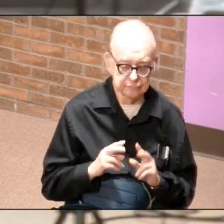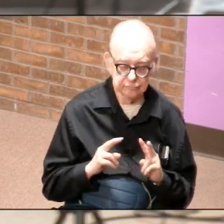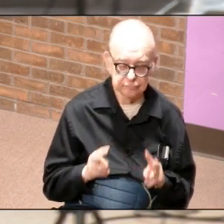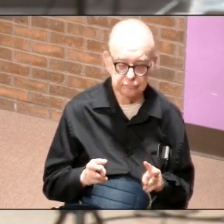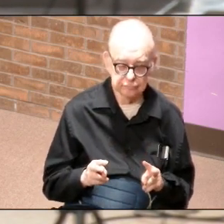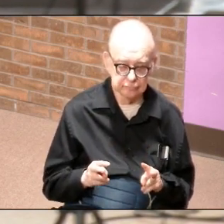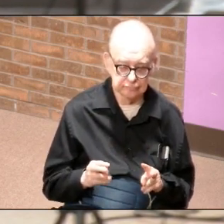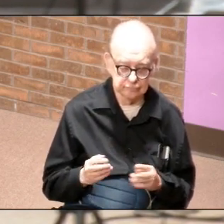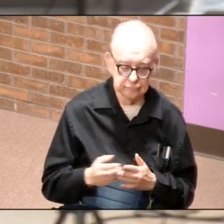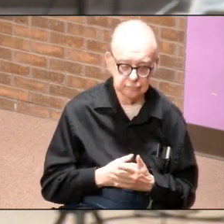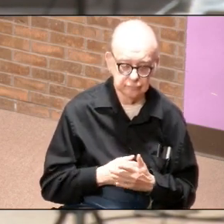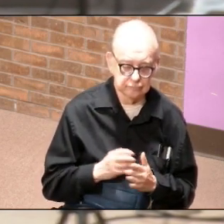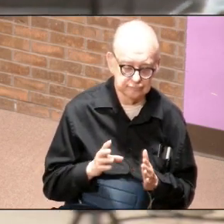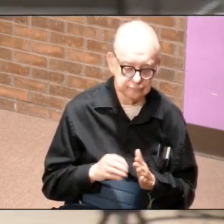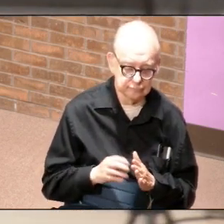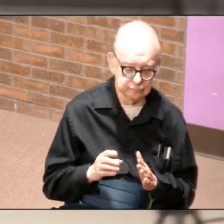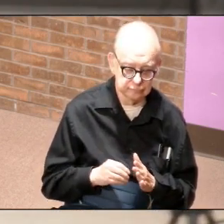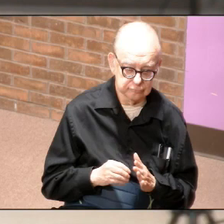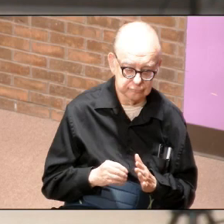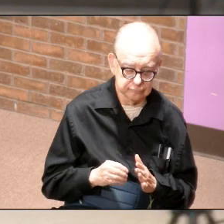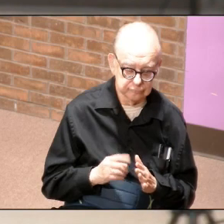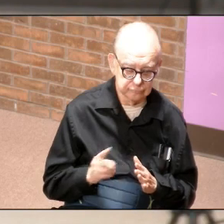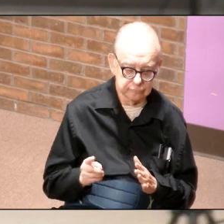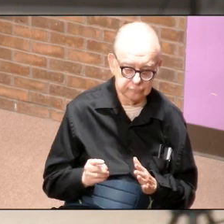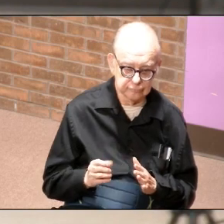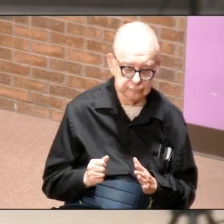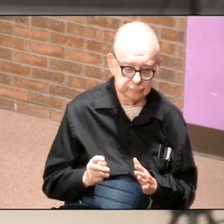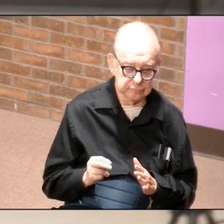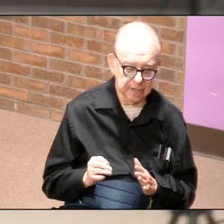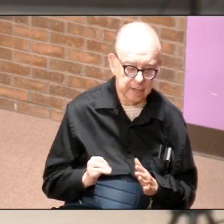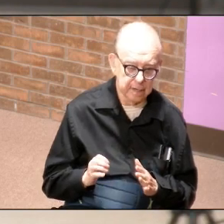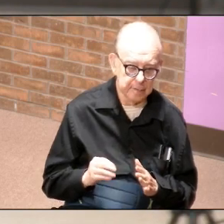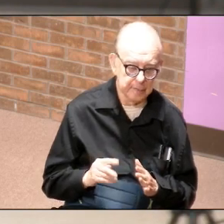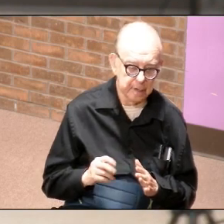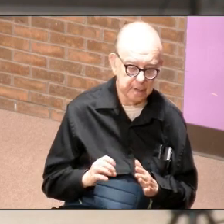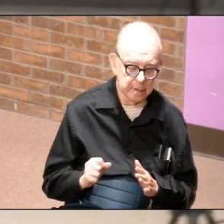at the new movies, and man, it's so animated, it's just crazy.